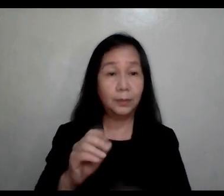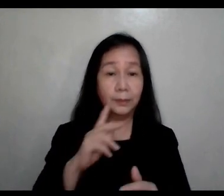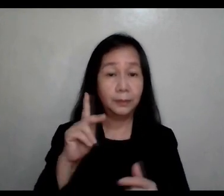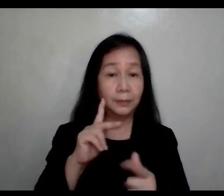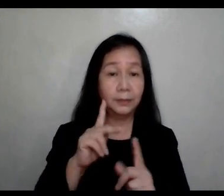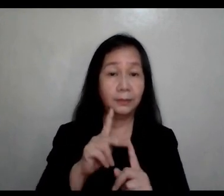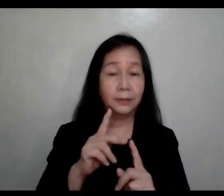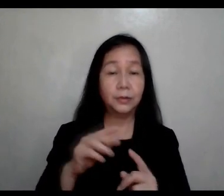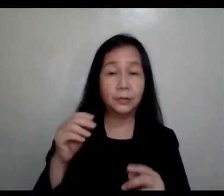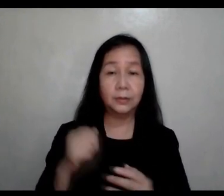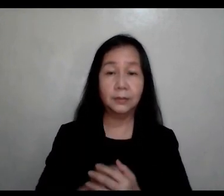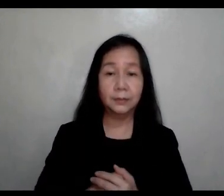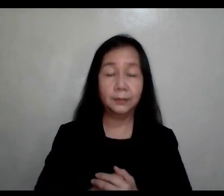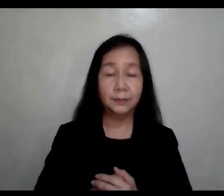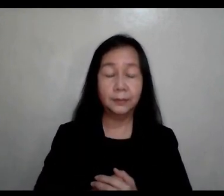personal intentions.